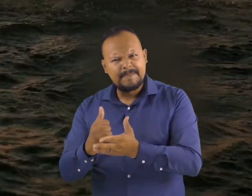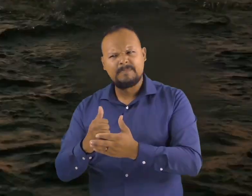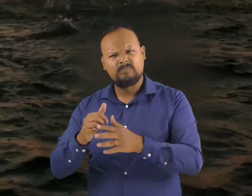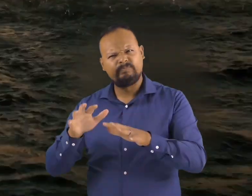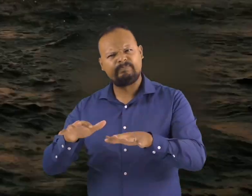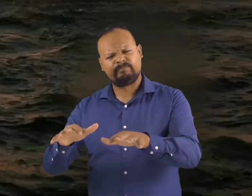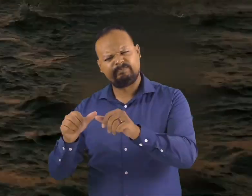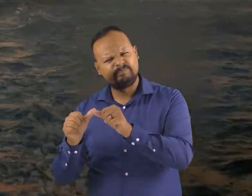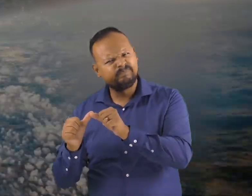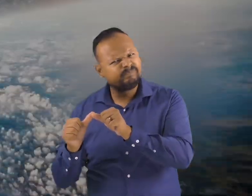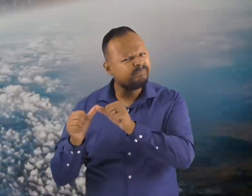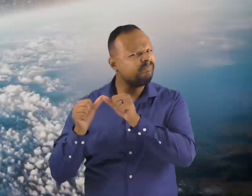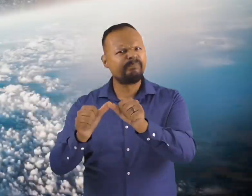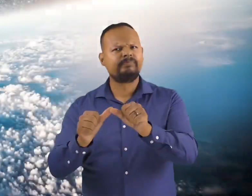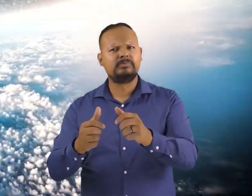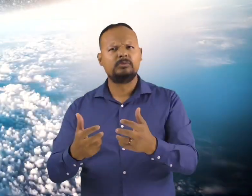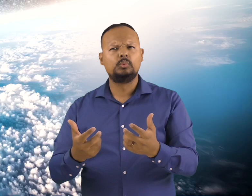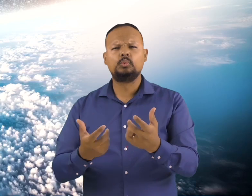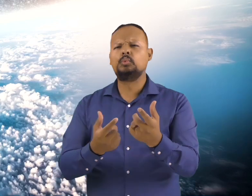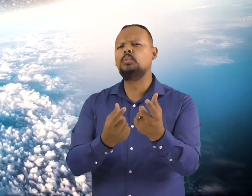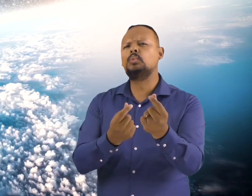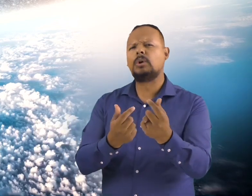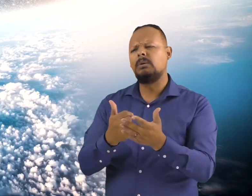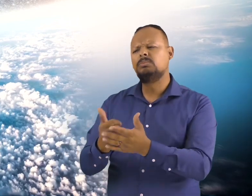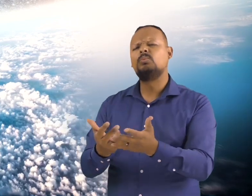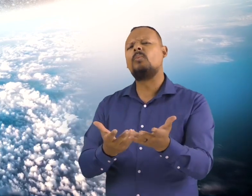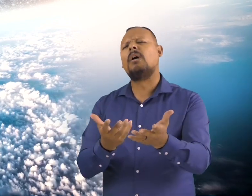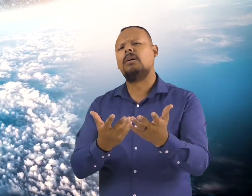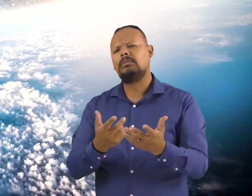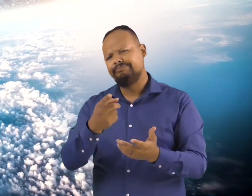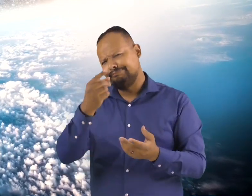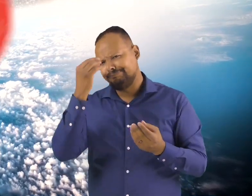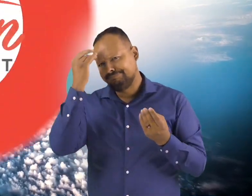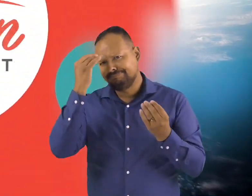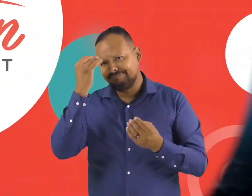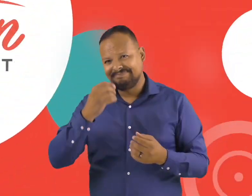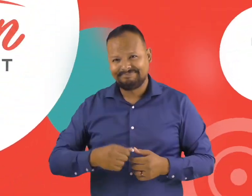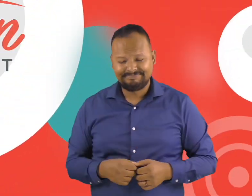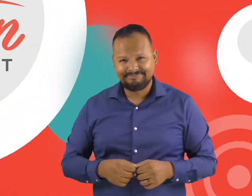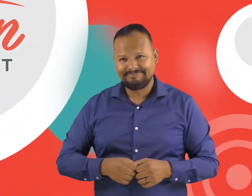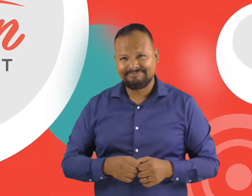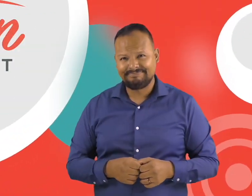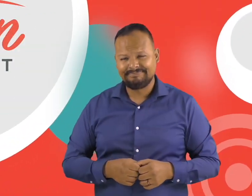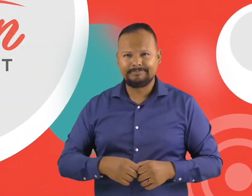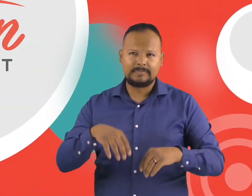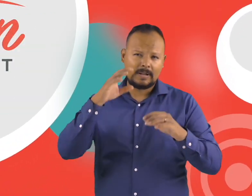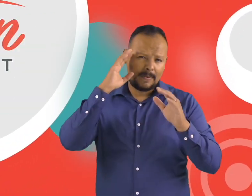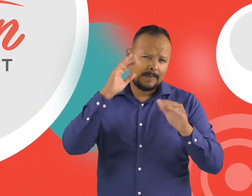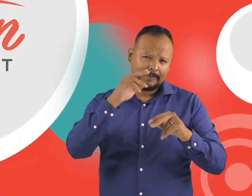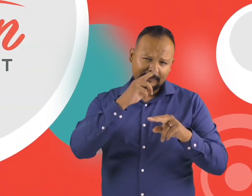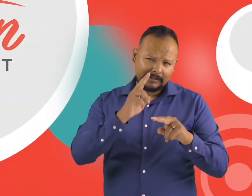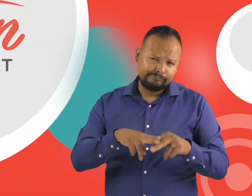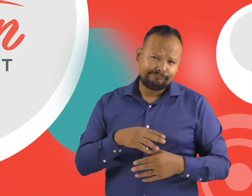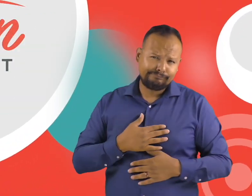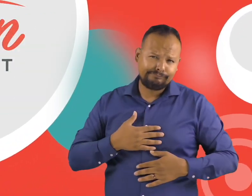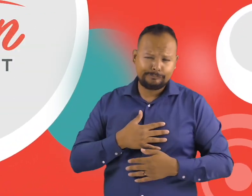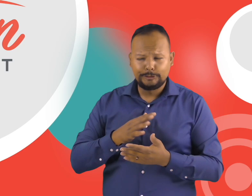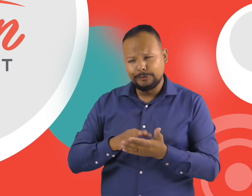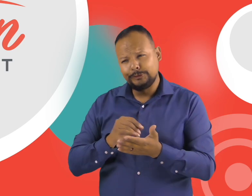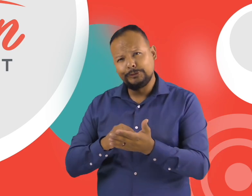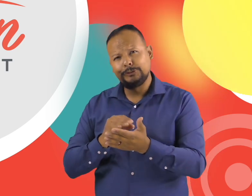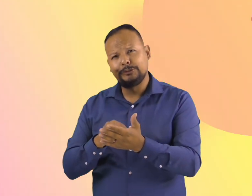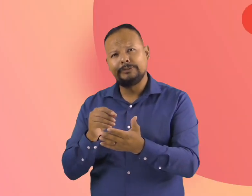ways that you can help to preserve and protect our oceans? Oceans. Hope you had fun learning with us.